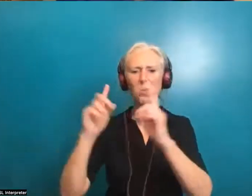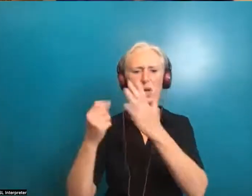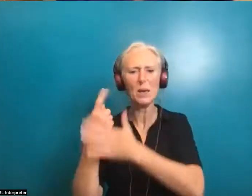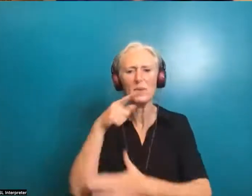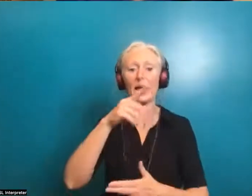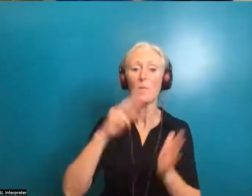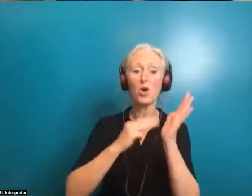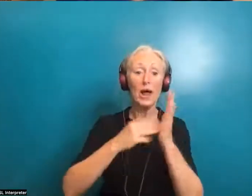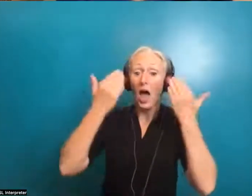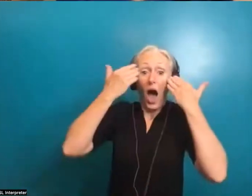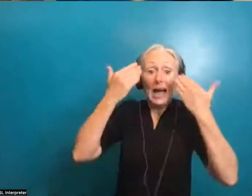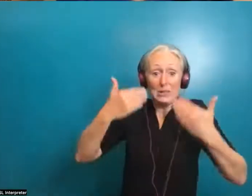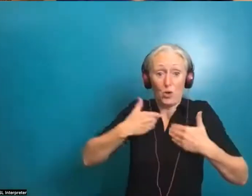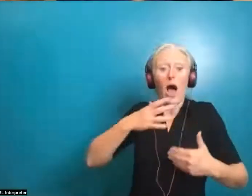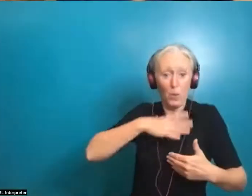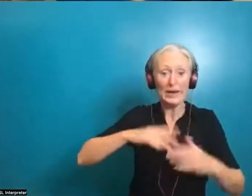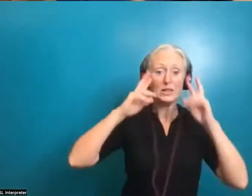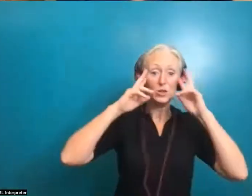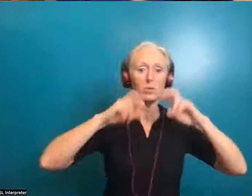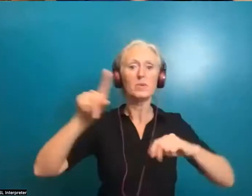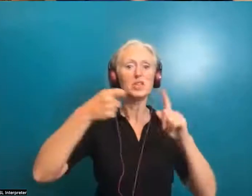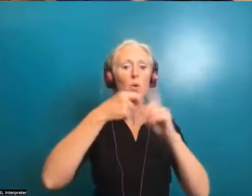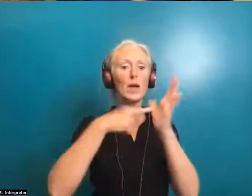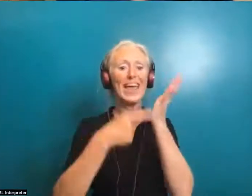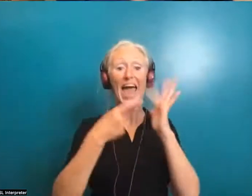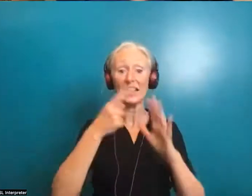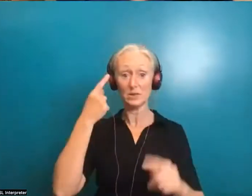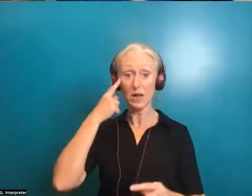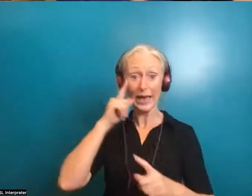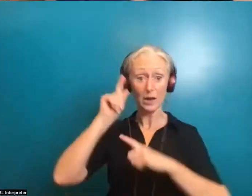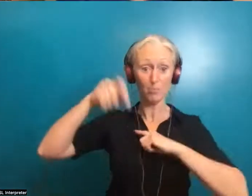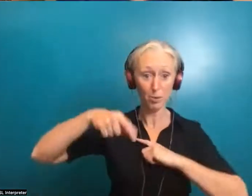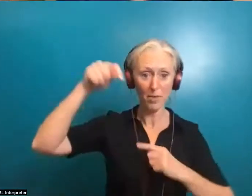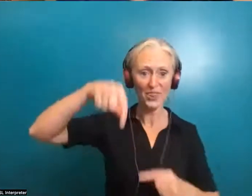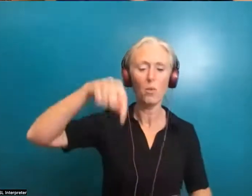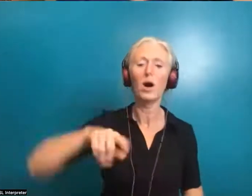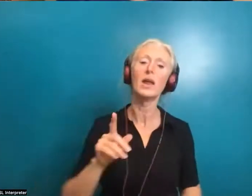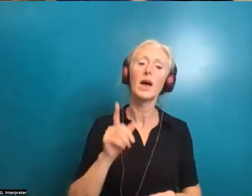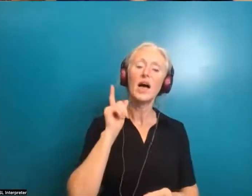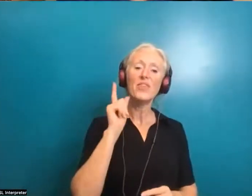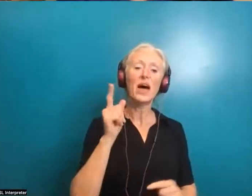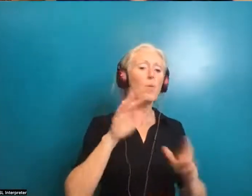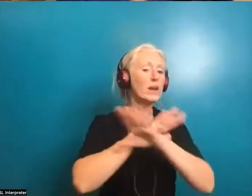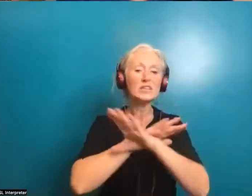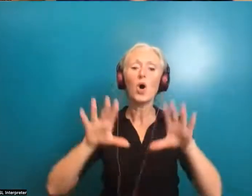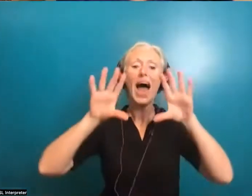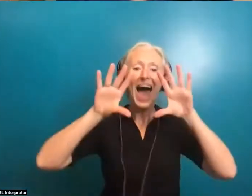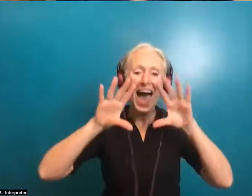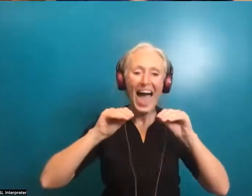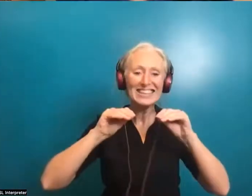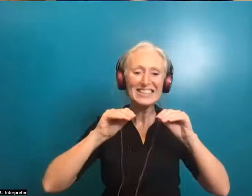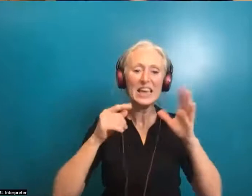for you. I'll just jump in quickly. So that one, as far as I'm aware, is not an antioxidant tablet. It